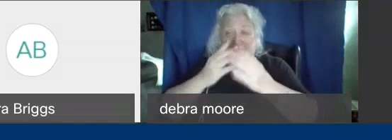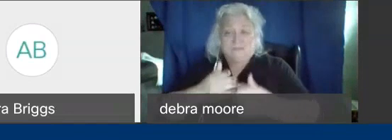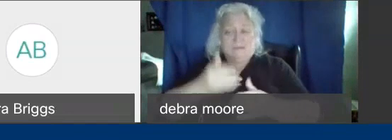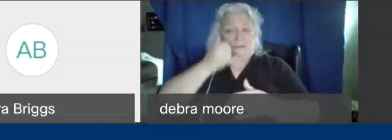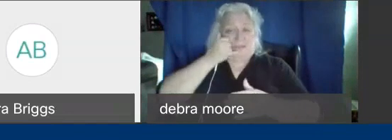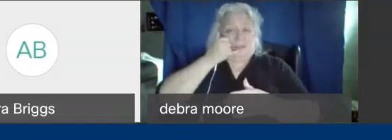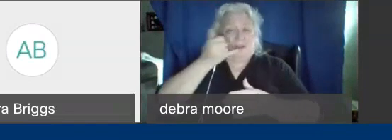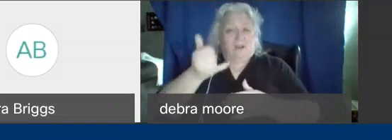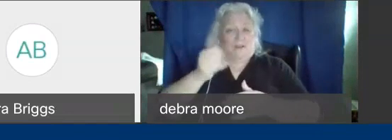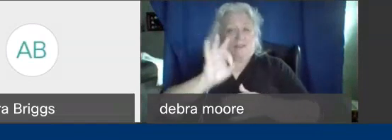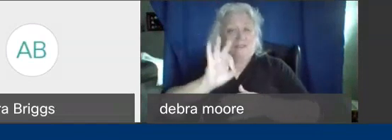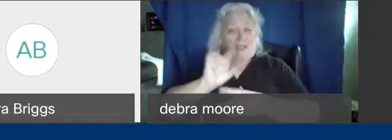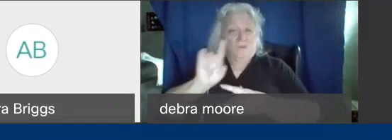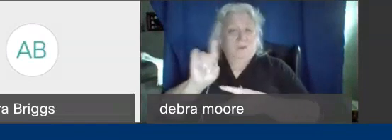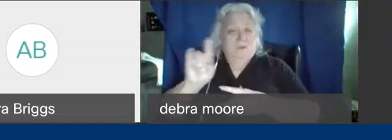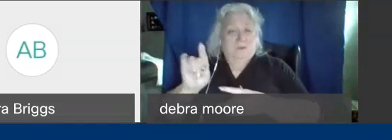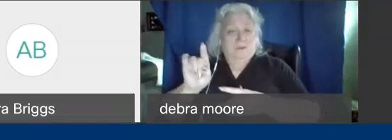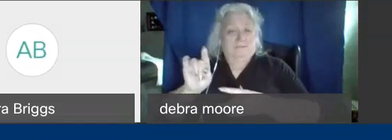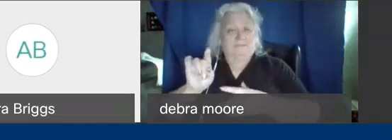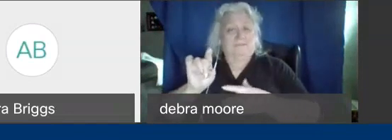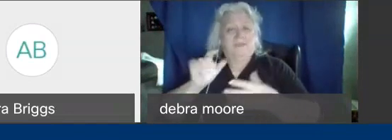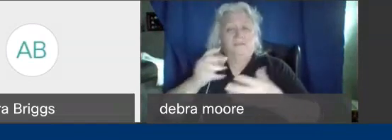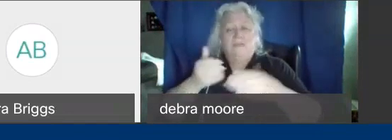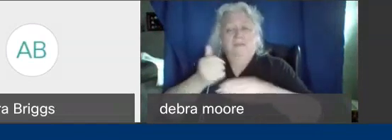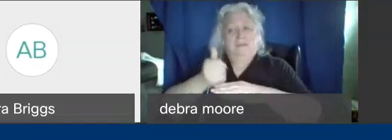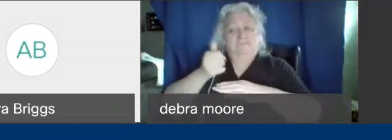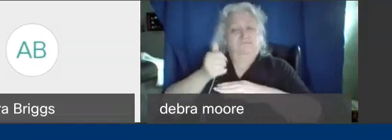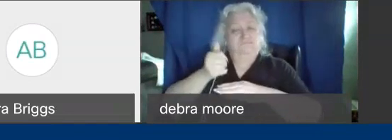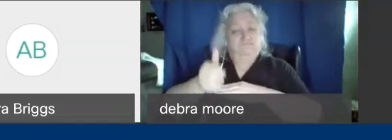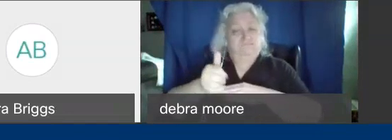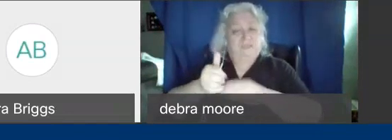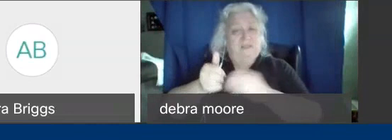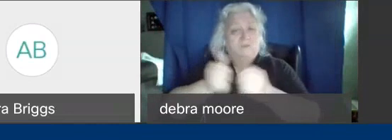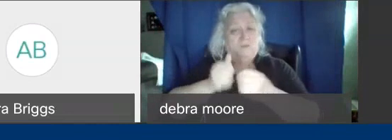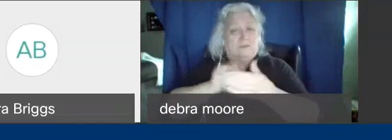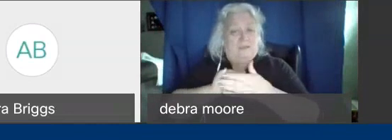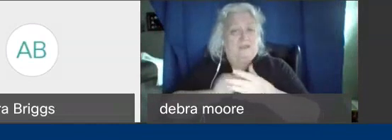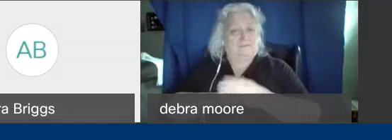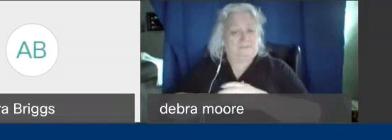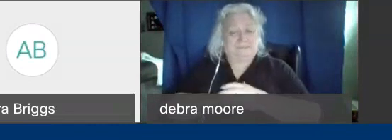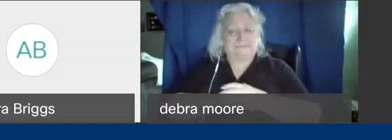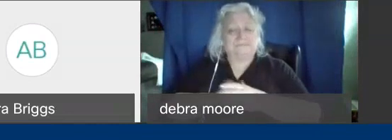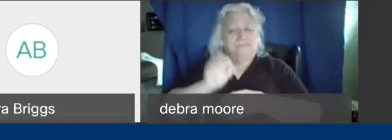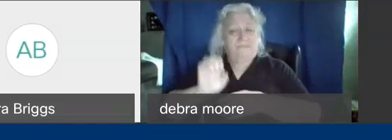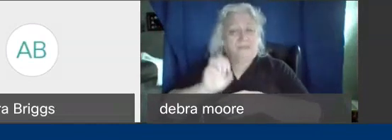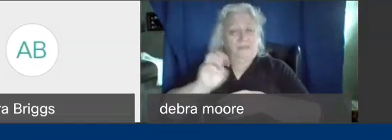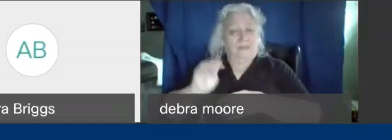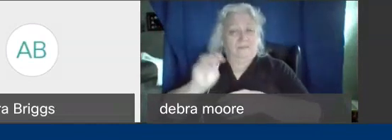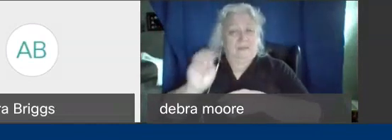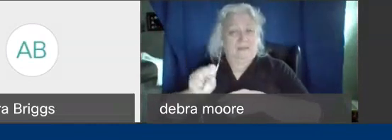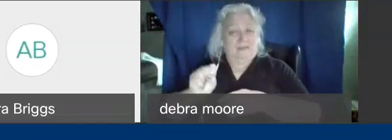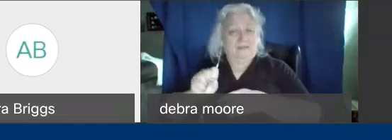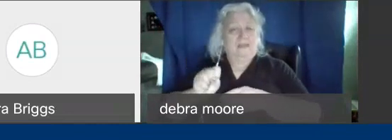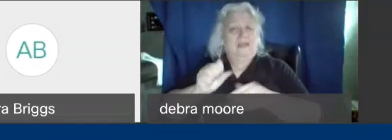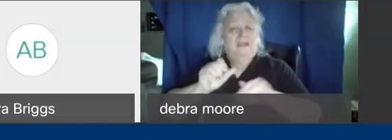basically is waived of the charges that they might have if they cooperate with EMS and law enforcement and stay at the